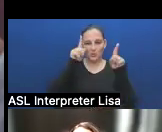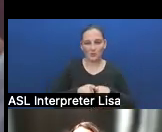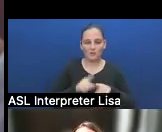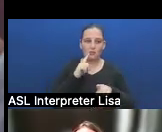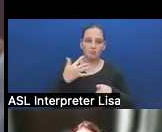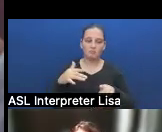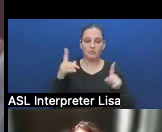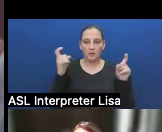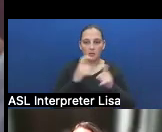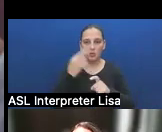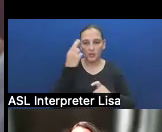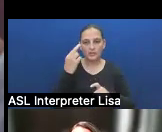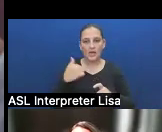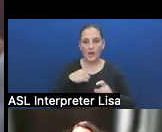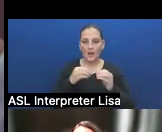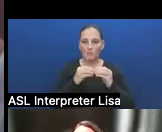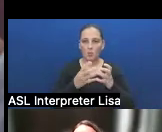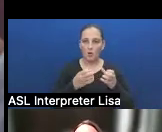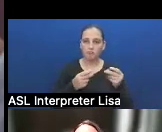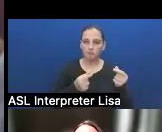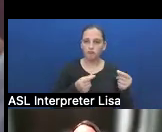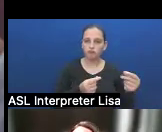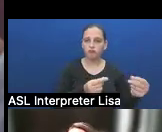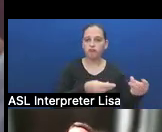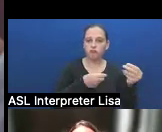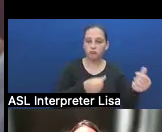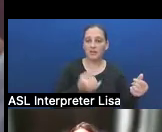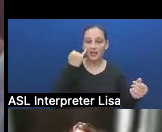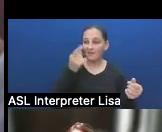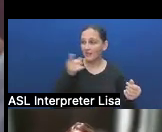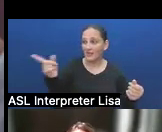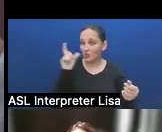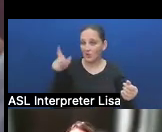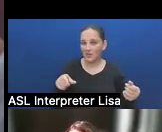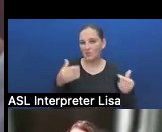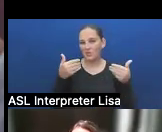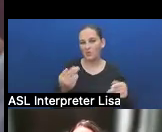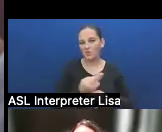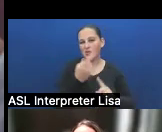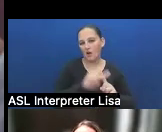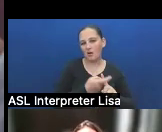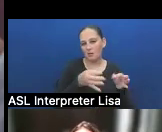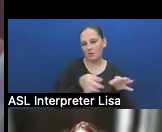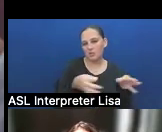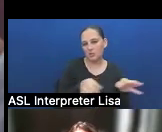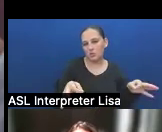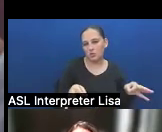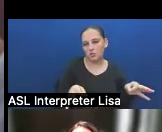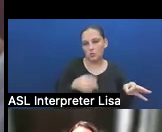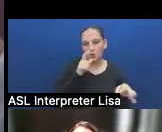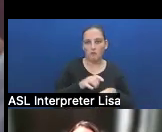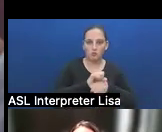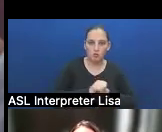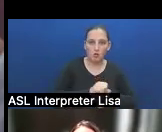reasons, because I'm all about efficiency. And if no one's going to need it, can we just use auto captioning and not stress out too much about it?